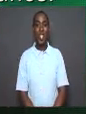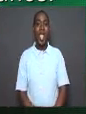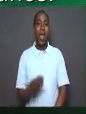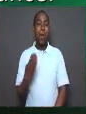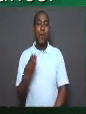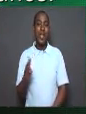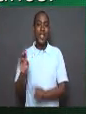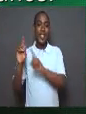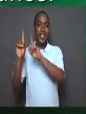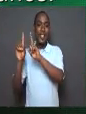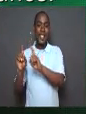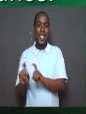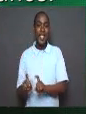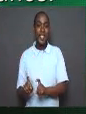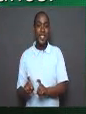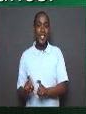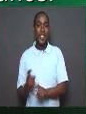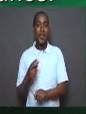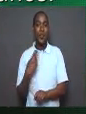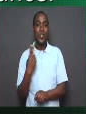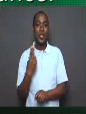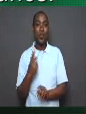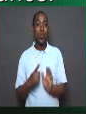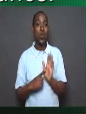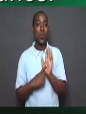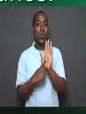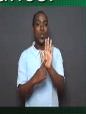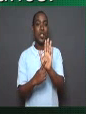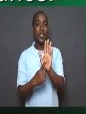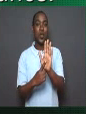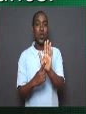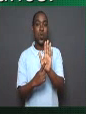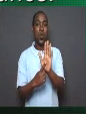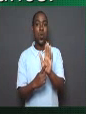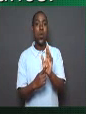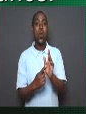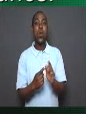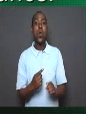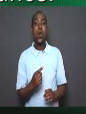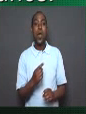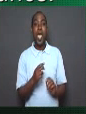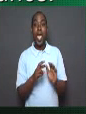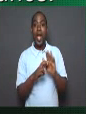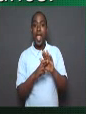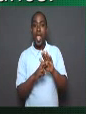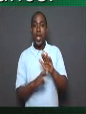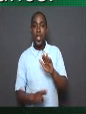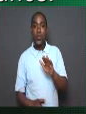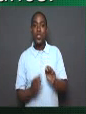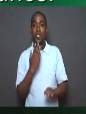Benedict's test is used to indicate the presence of reducing